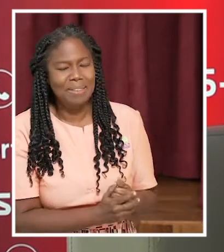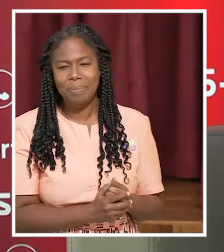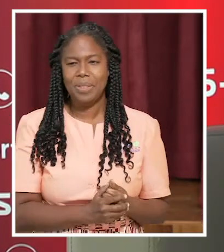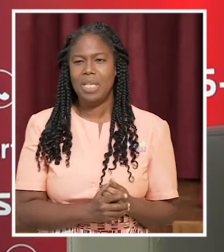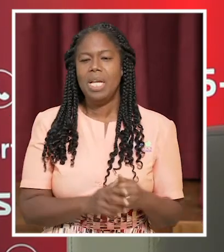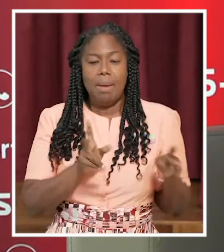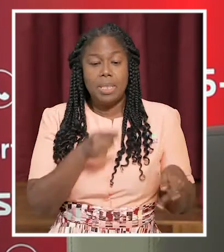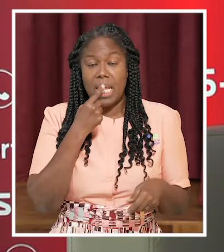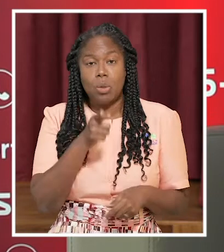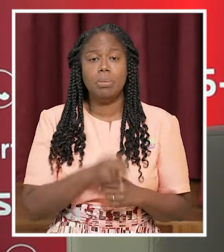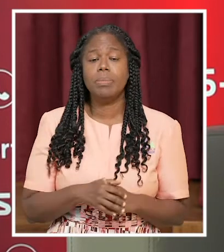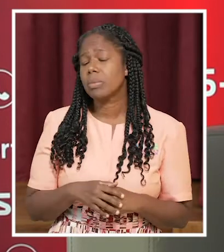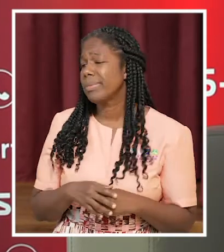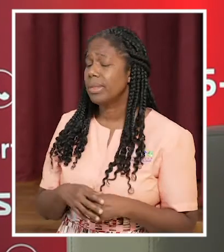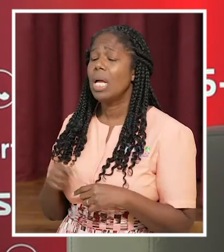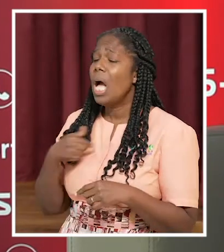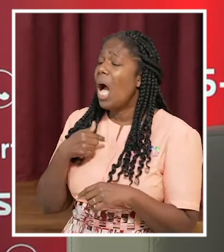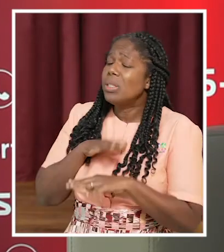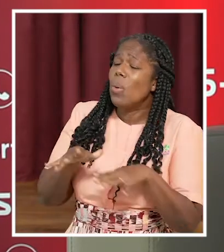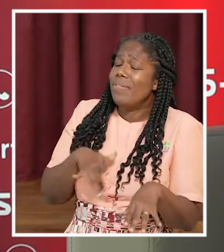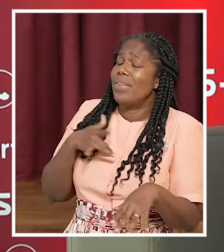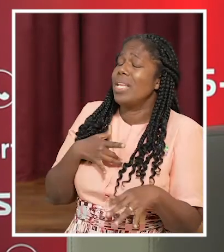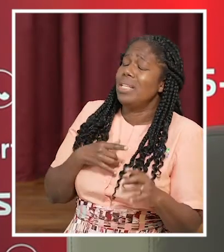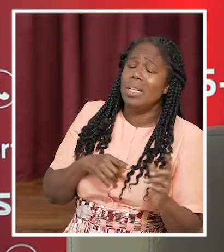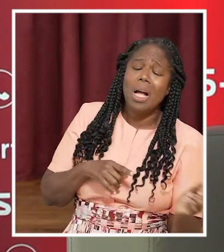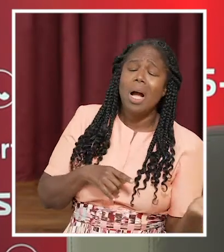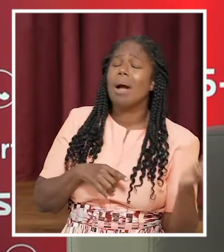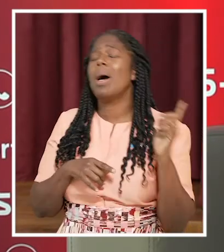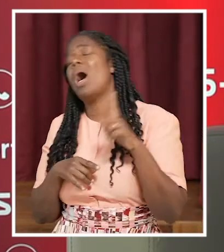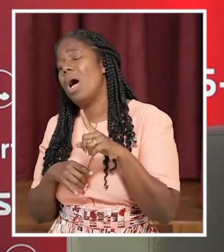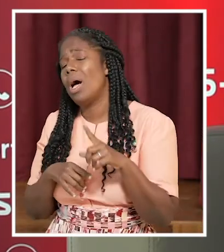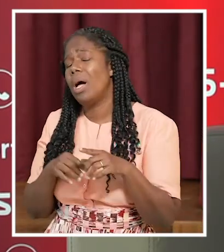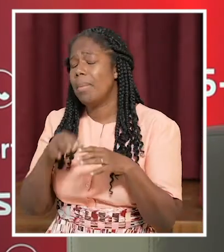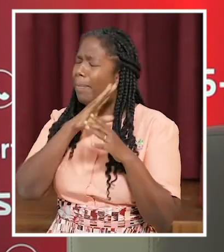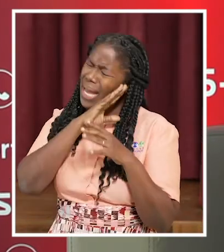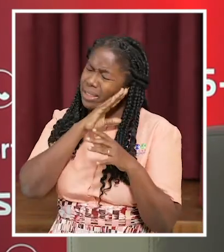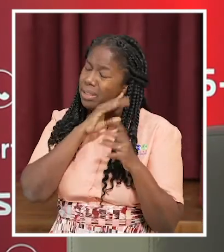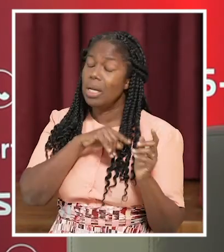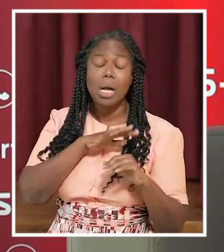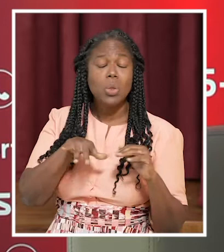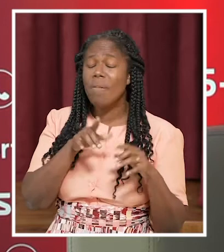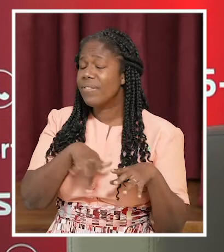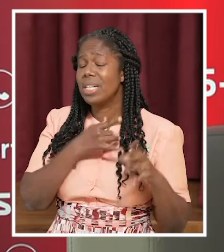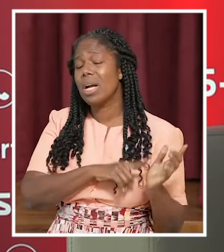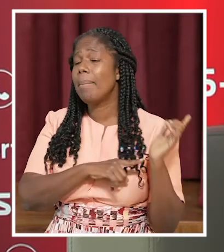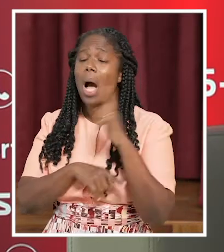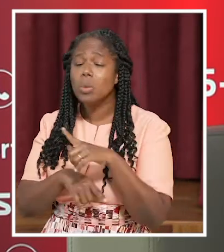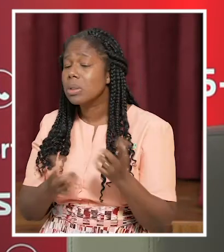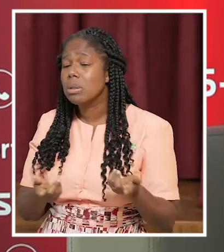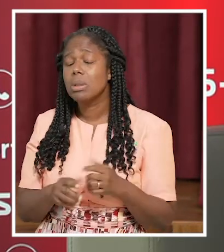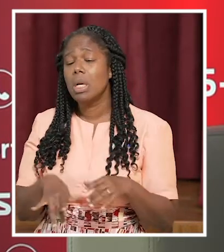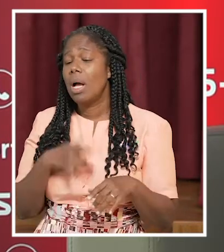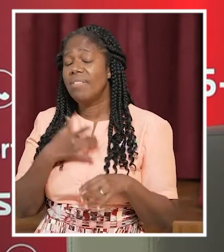of bed and you didn't bathe. Because sometimes people don't want to bathe. They don't want to do anything. So you, as the friend or the